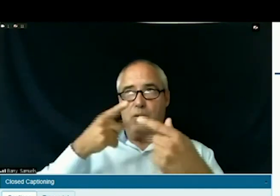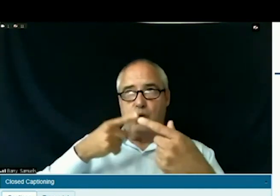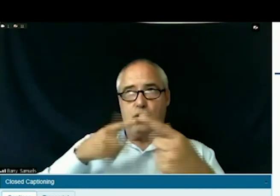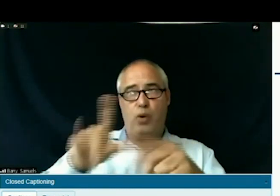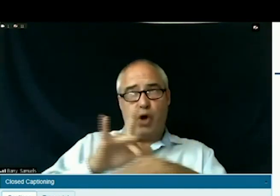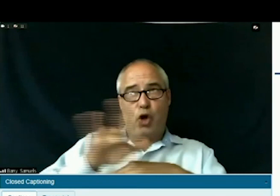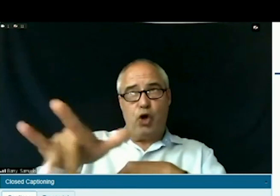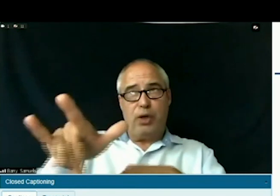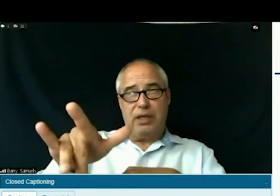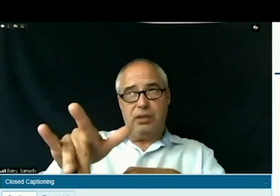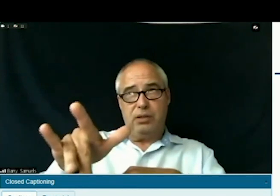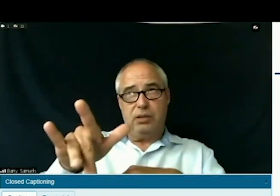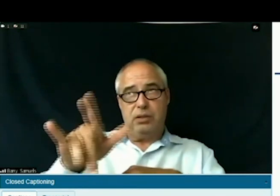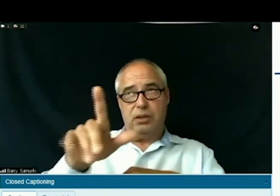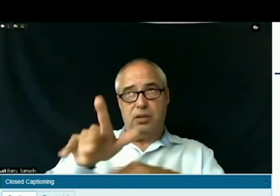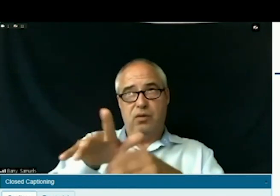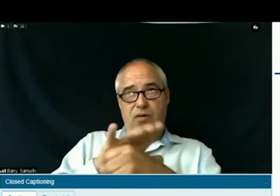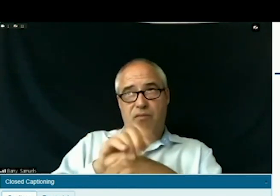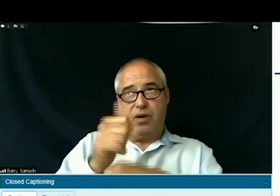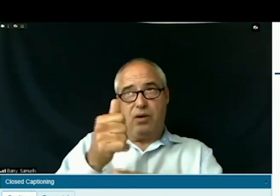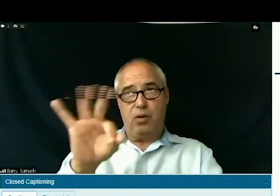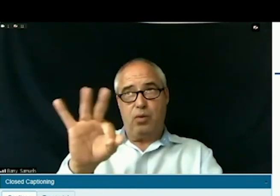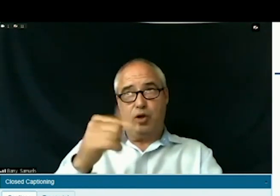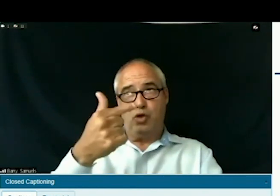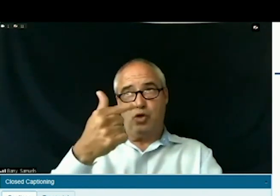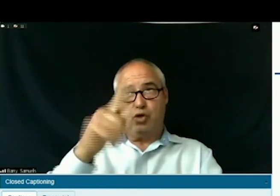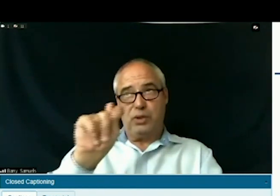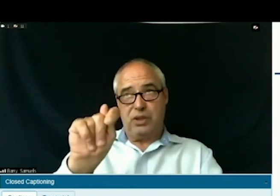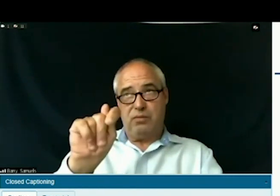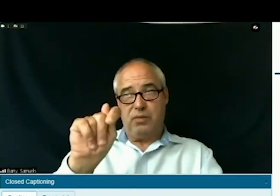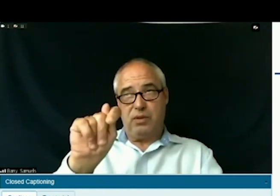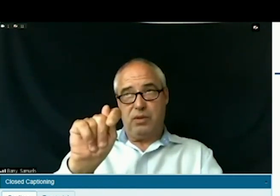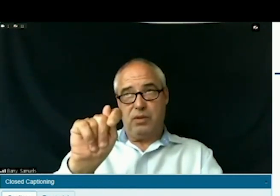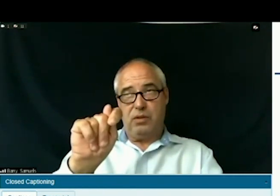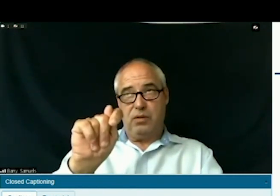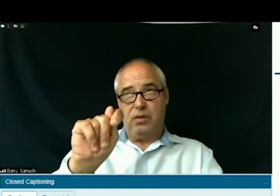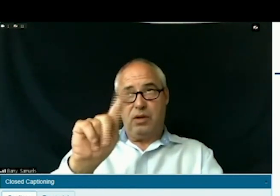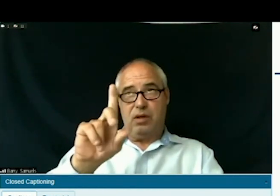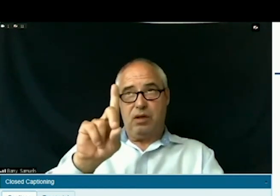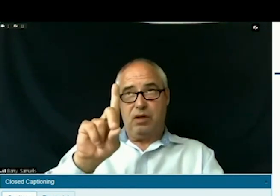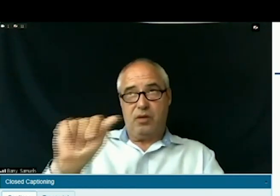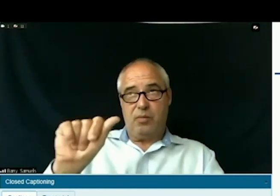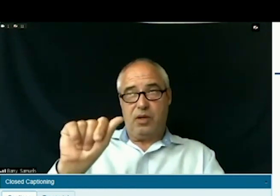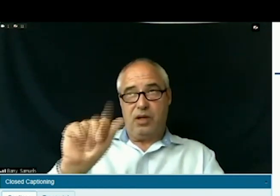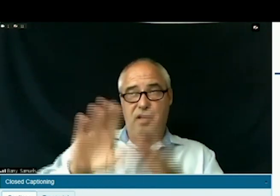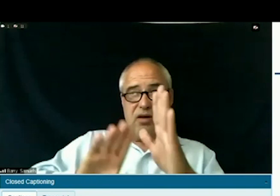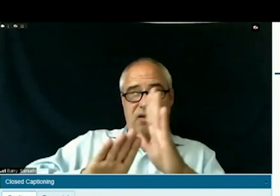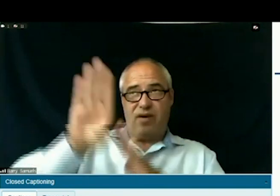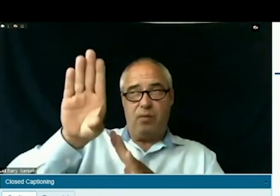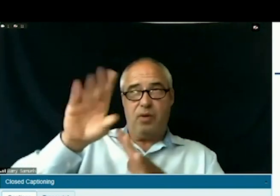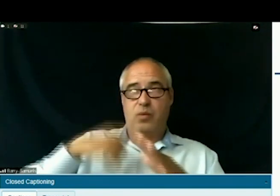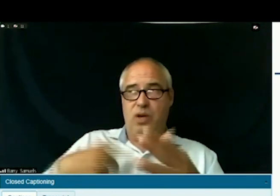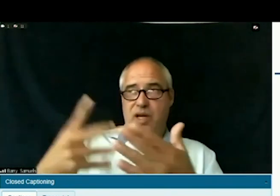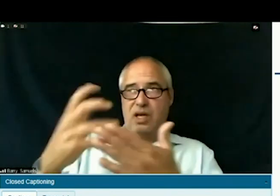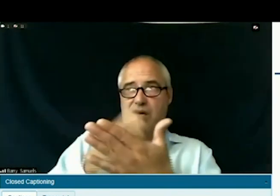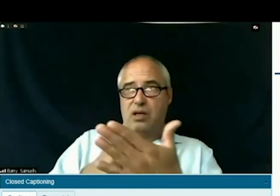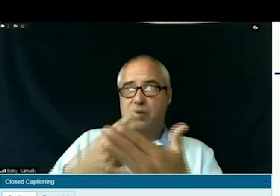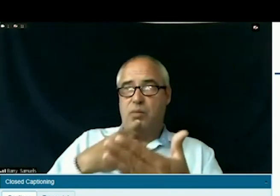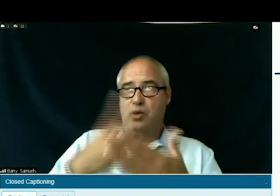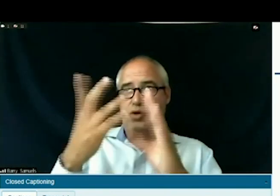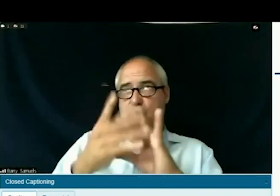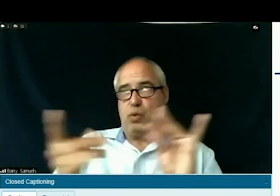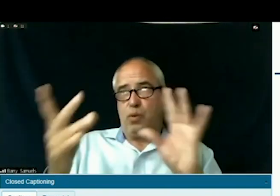we at the Georgetown University Center for Excellence in Developmental Disabilities, we went about collecting just